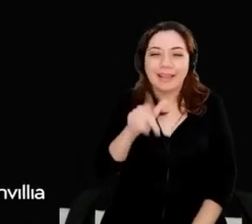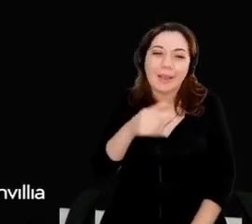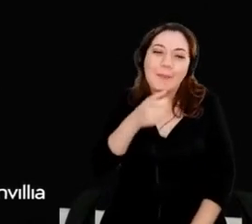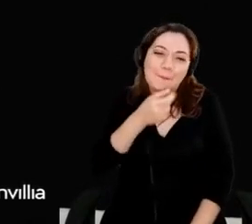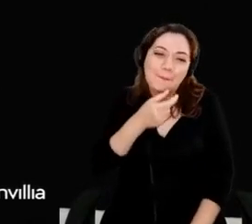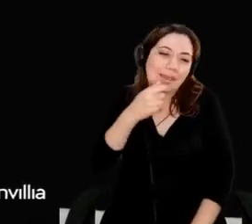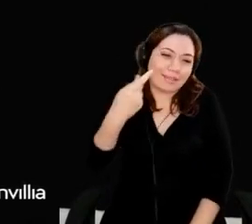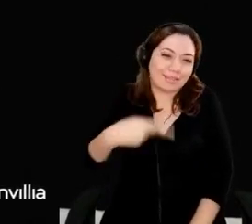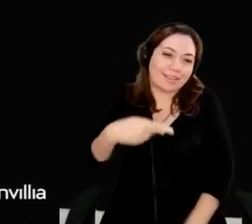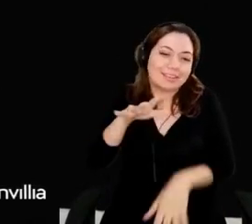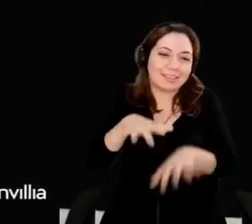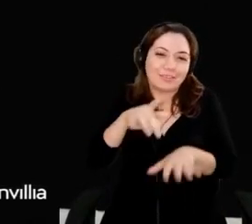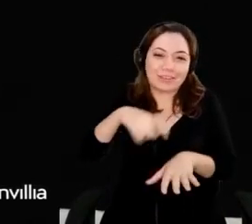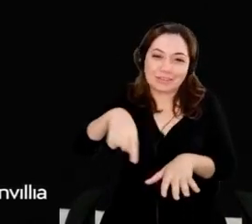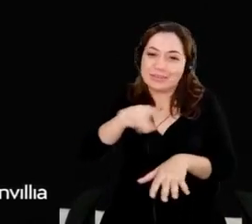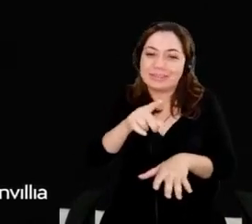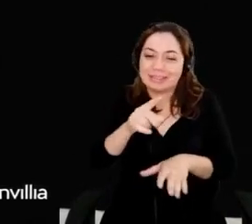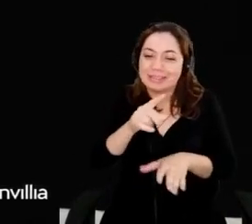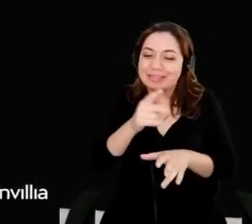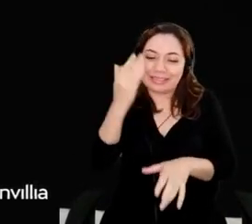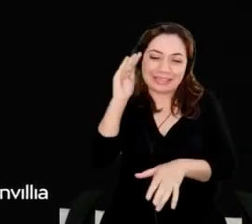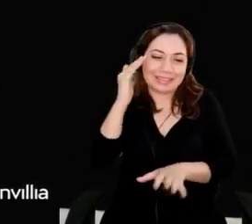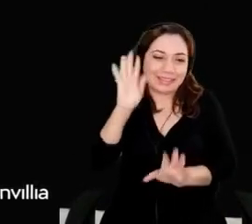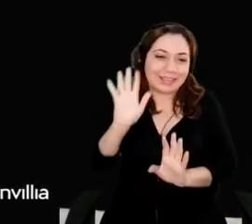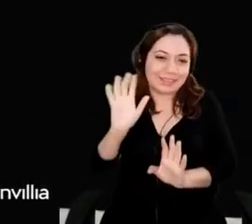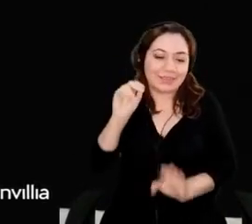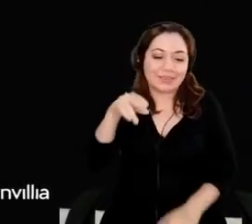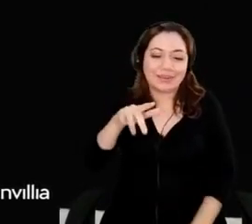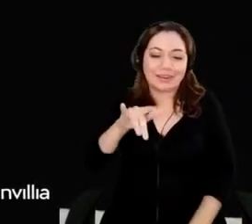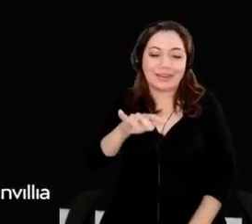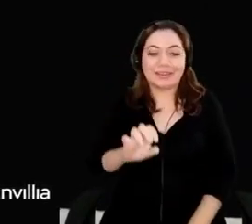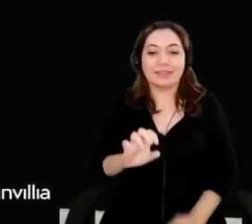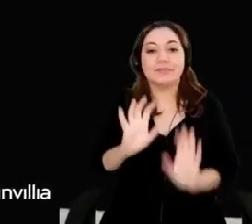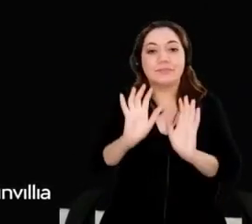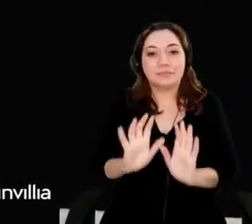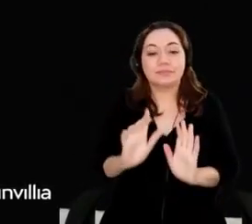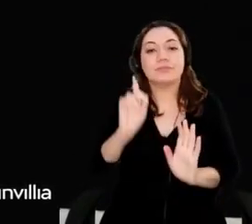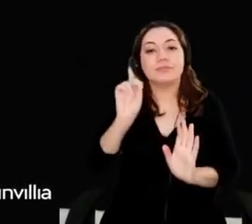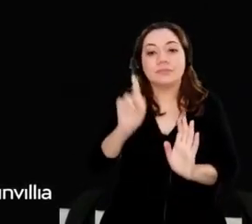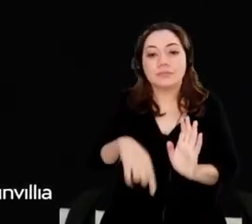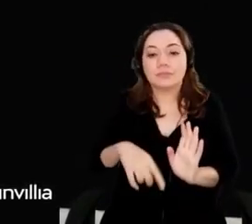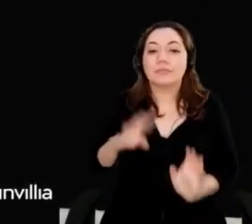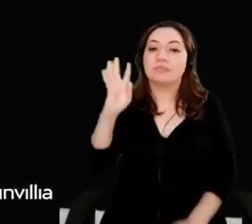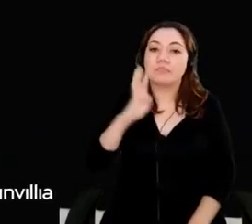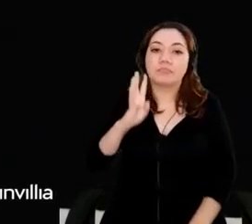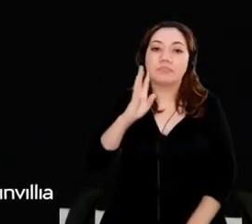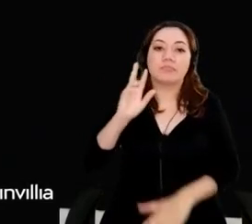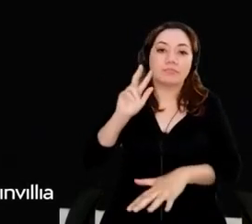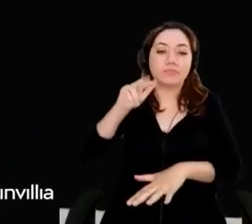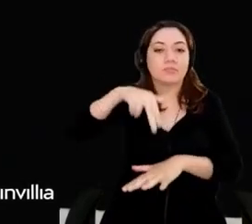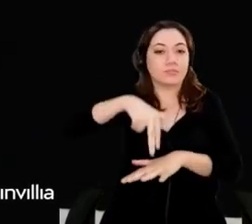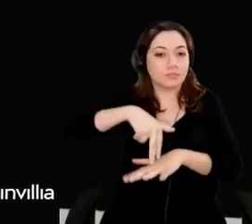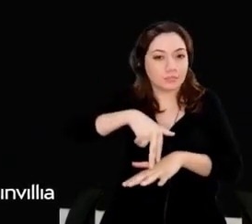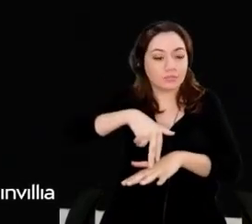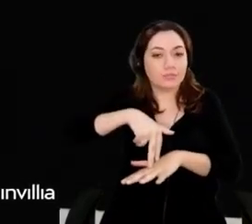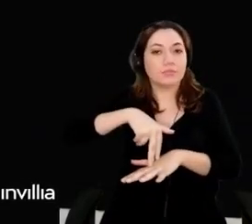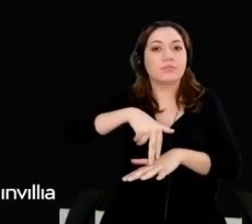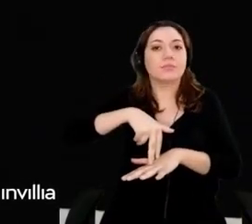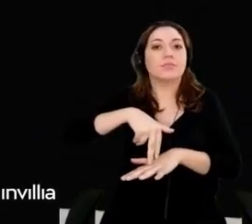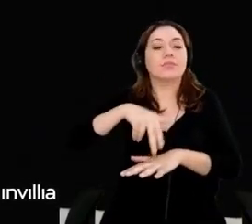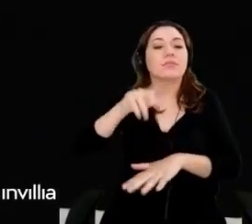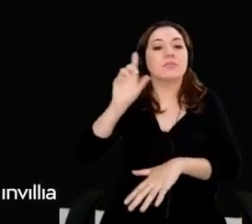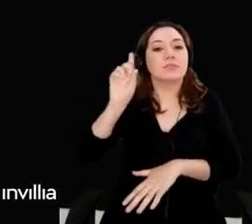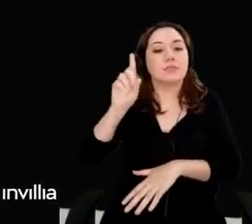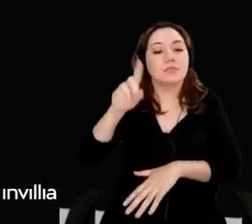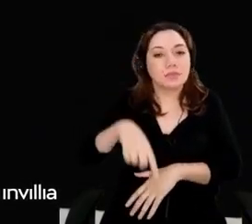online. Now, it's always fun to be on stage right after. And I'll need a